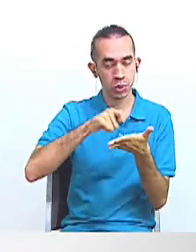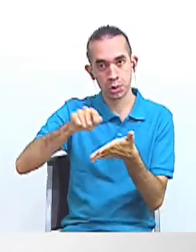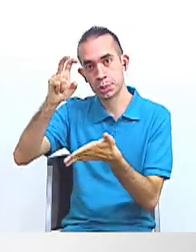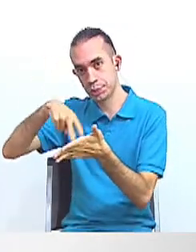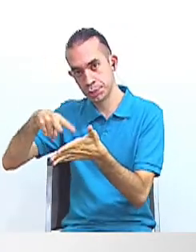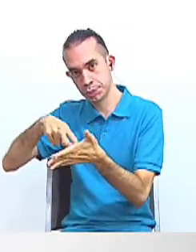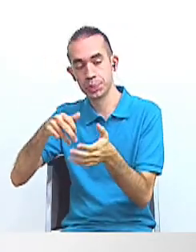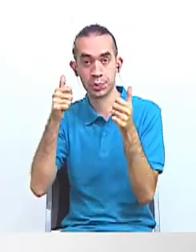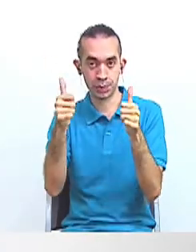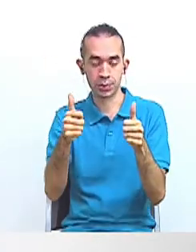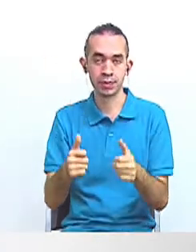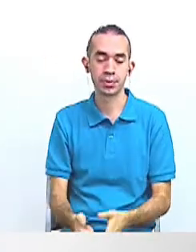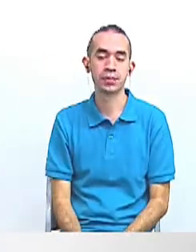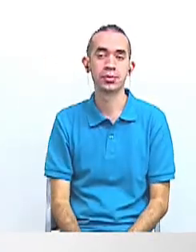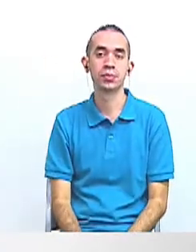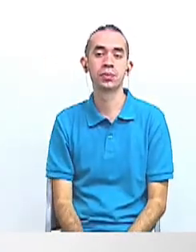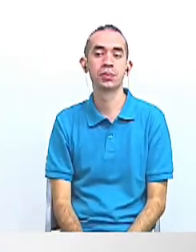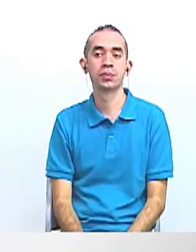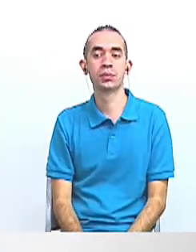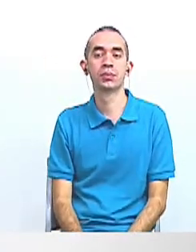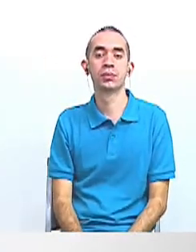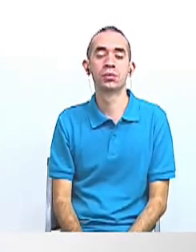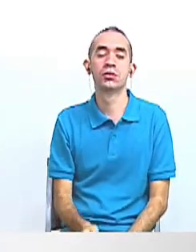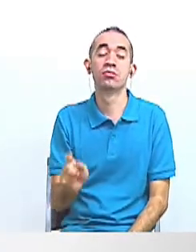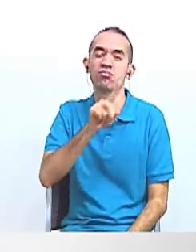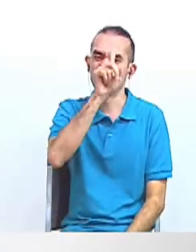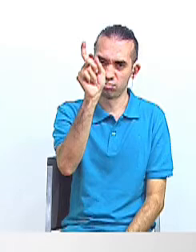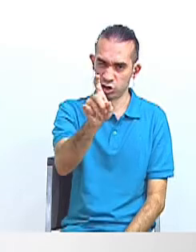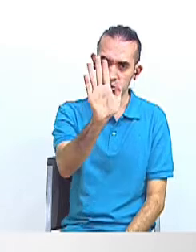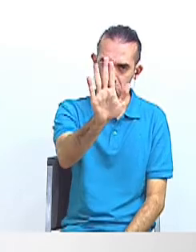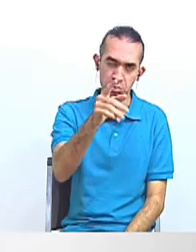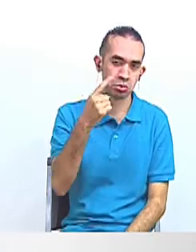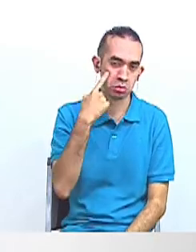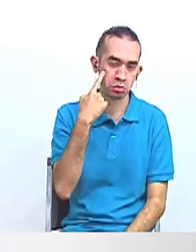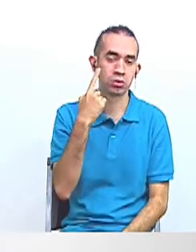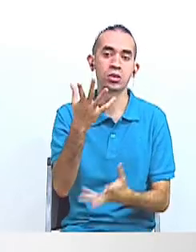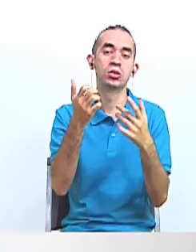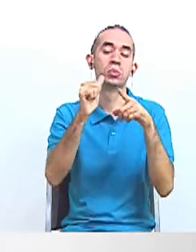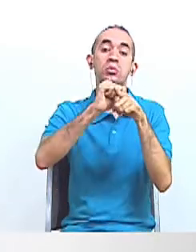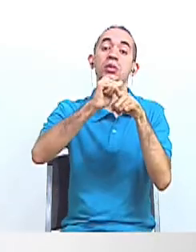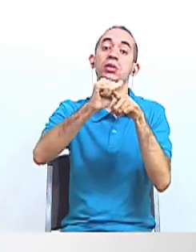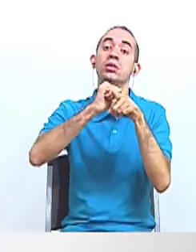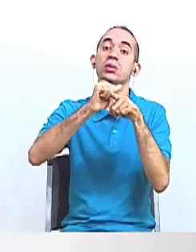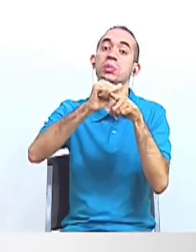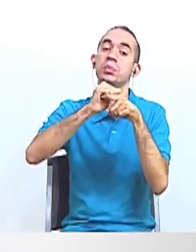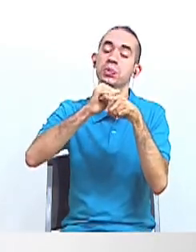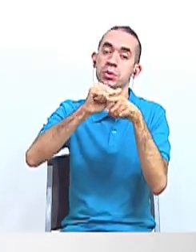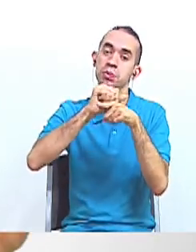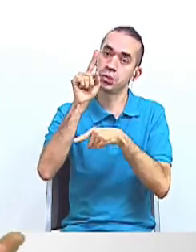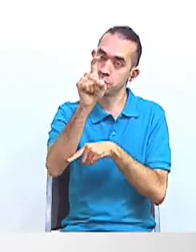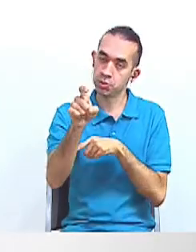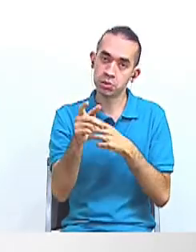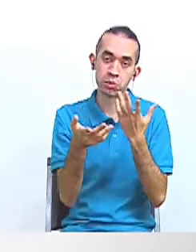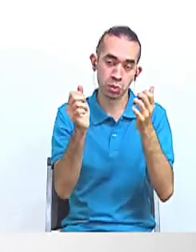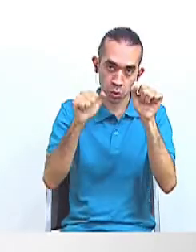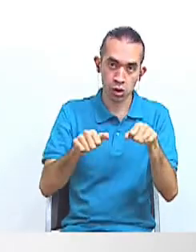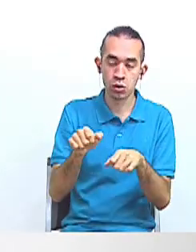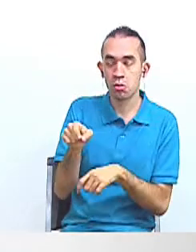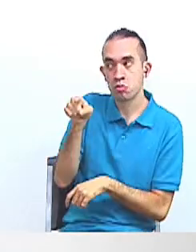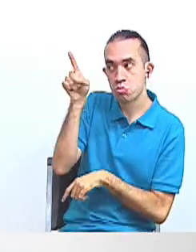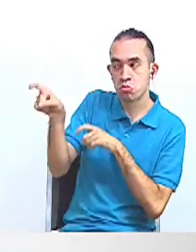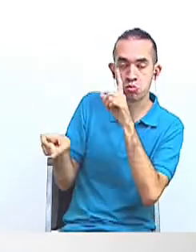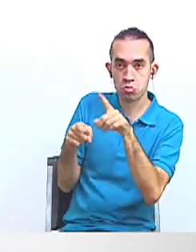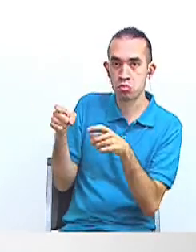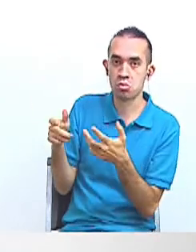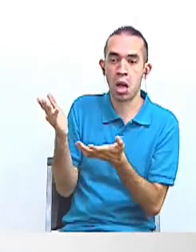all right? But I have some other questions for you first. I want you to practice the questions and maybe ask those questions to the person